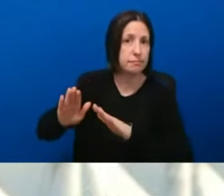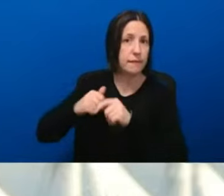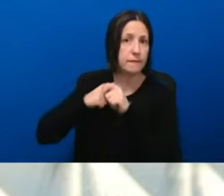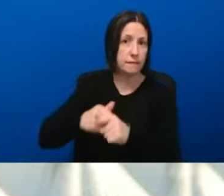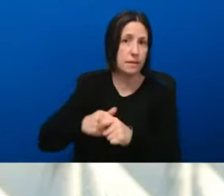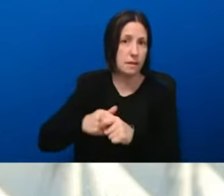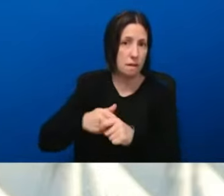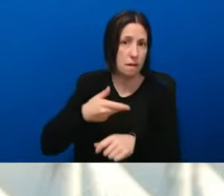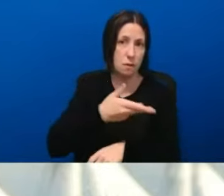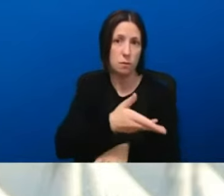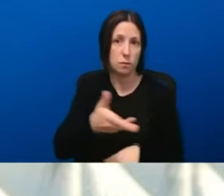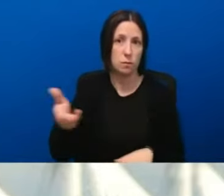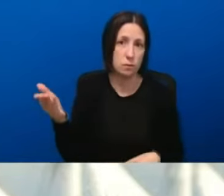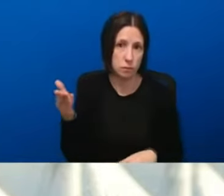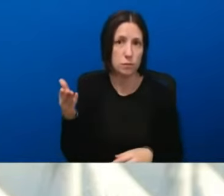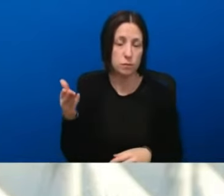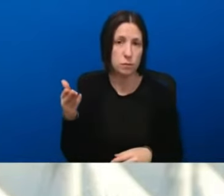their response based